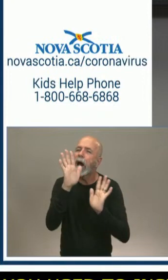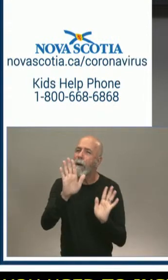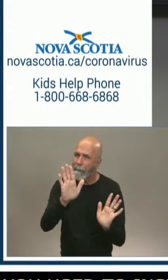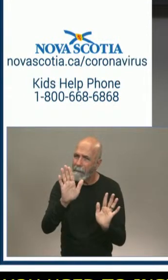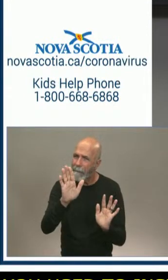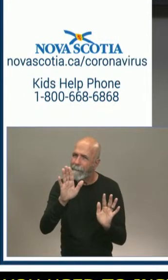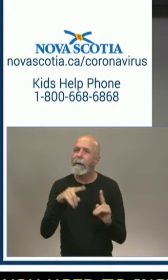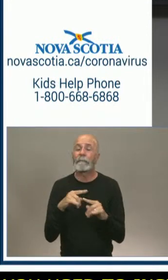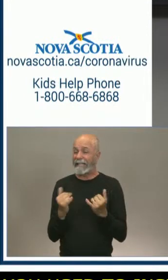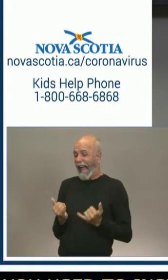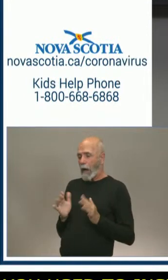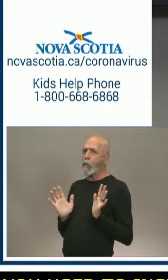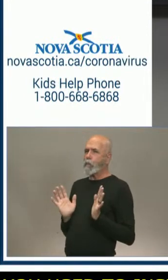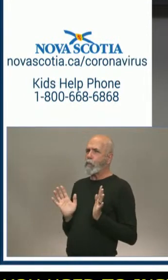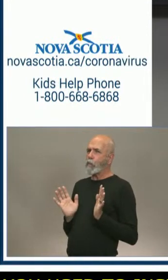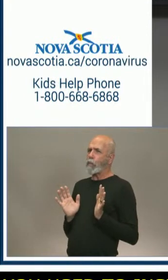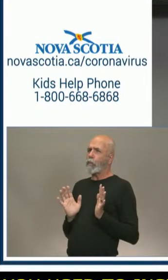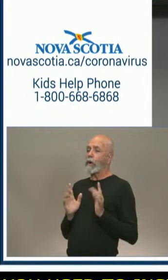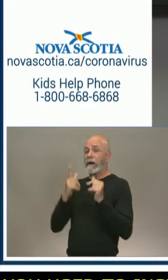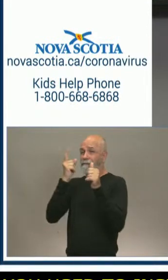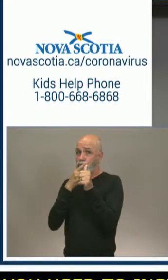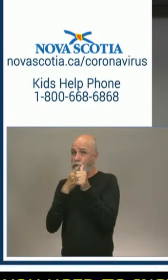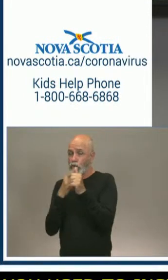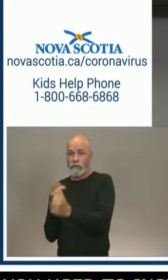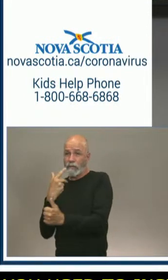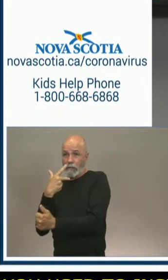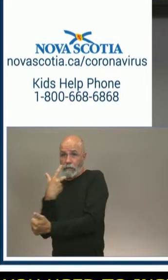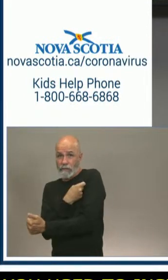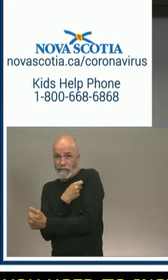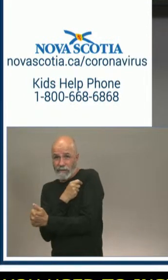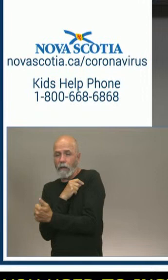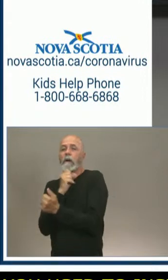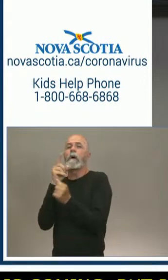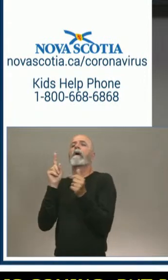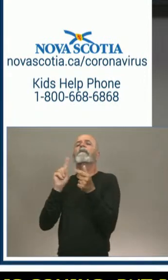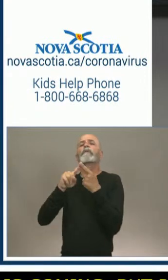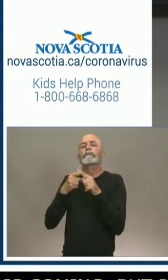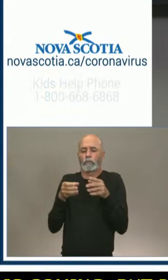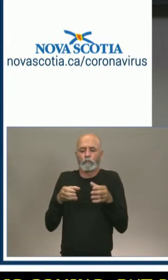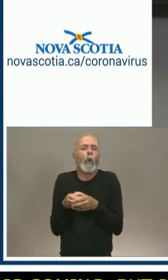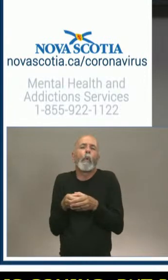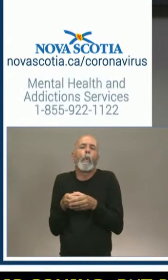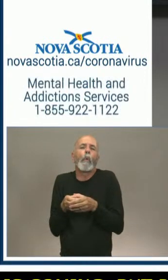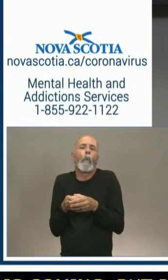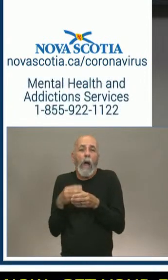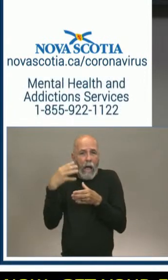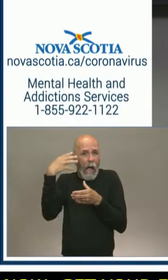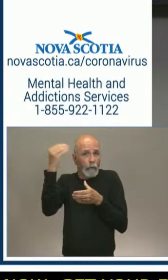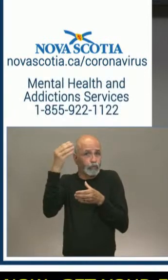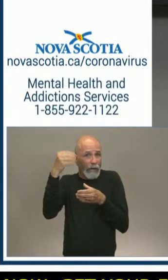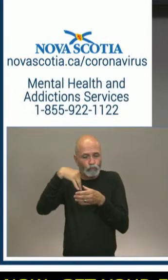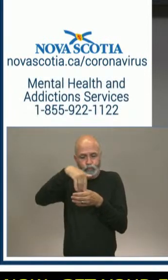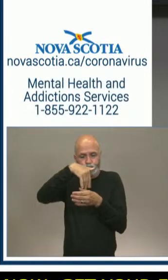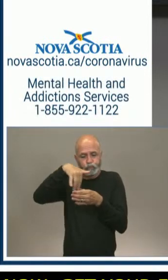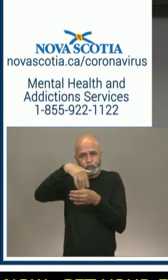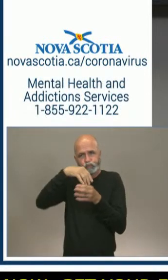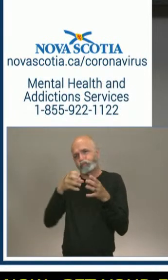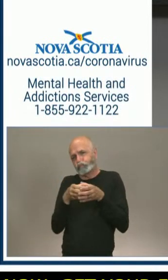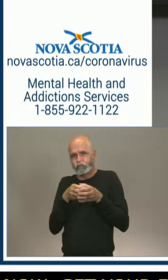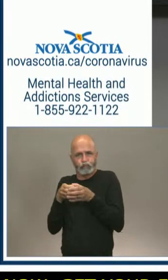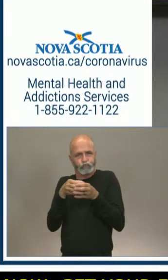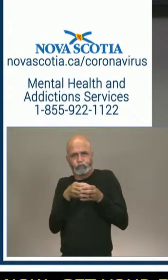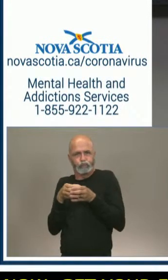and socialize in small, consistent groups outside. And for everyone, first dose is only halfway